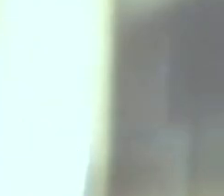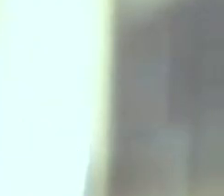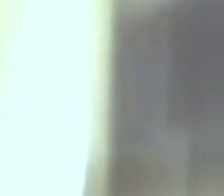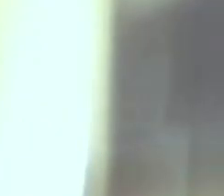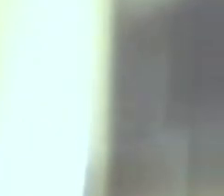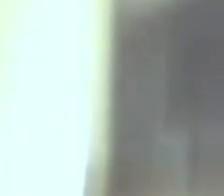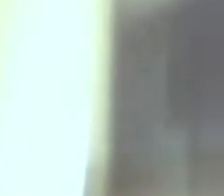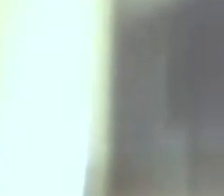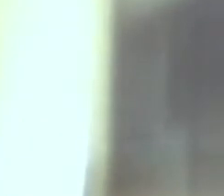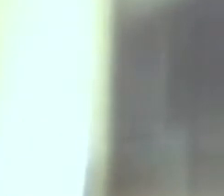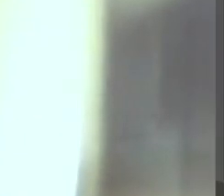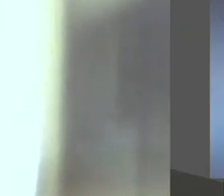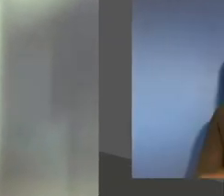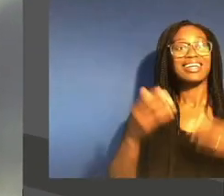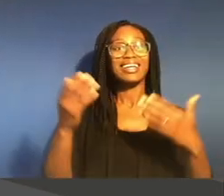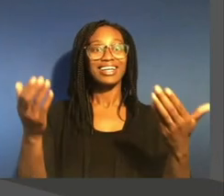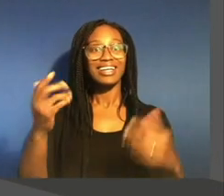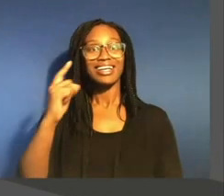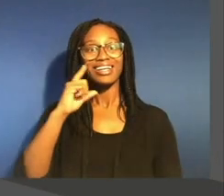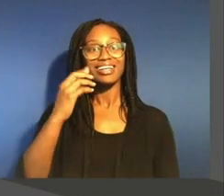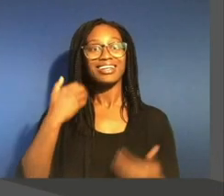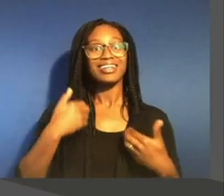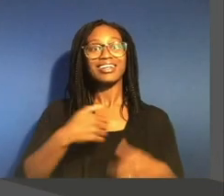We tried for years to have a kid,